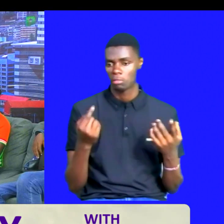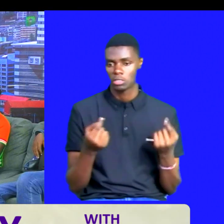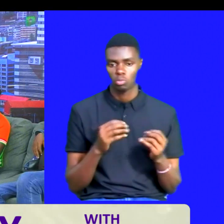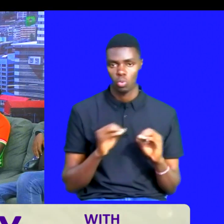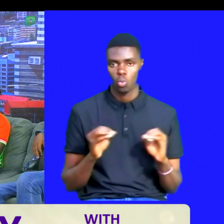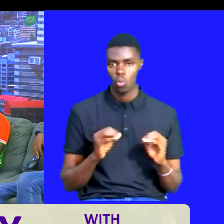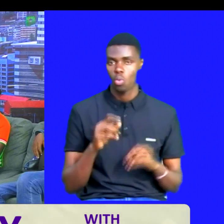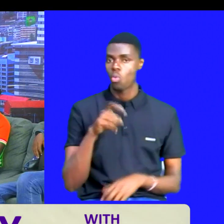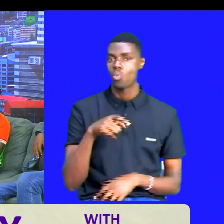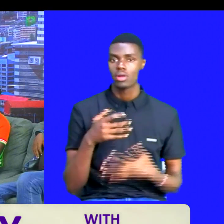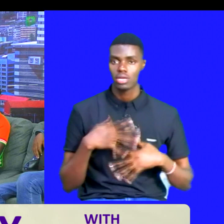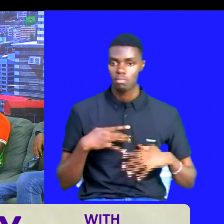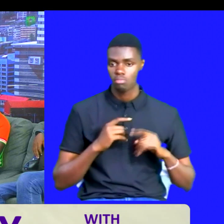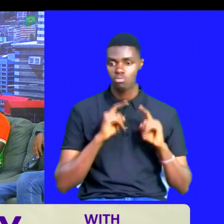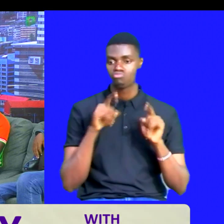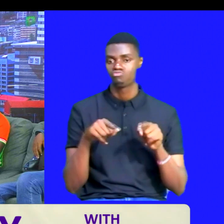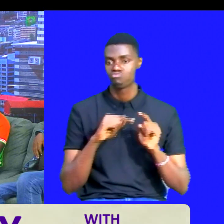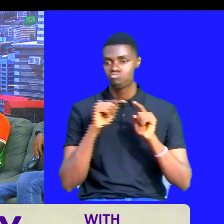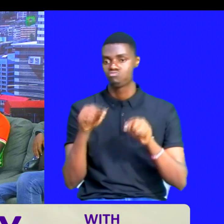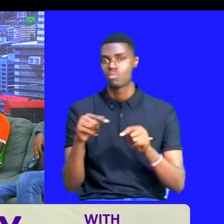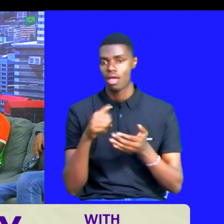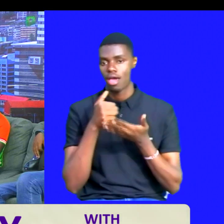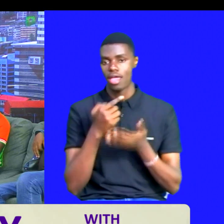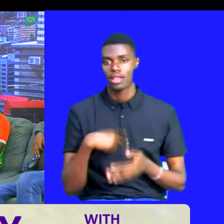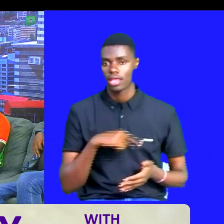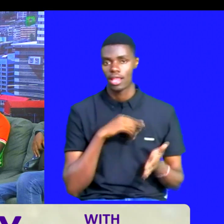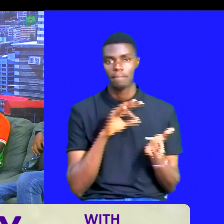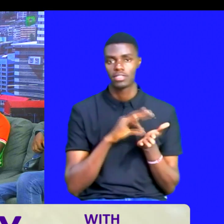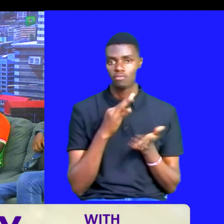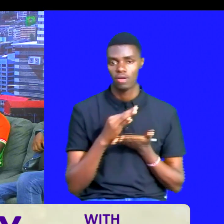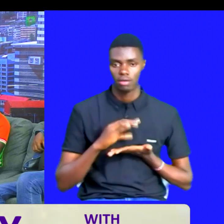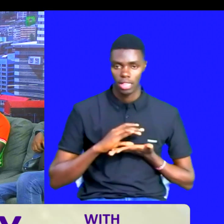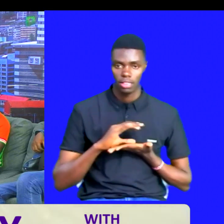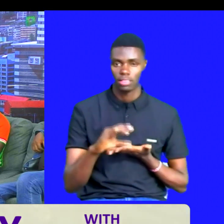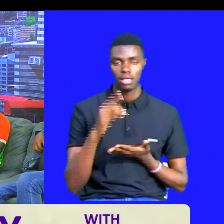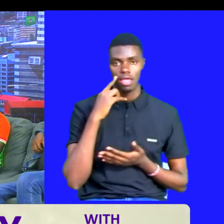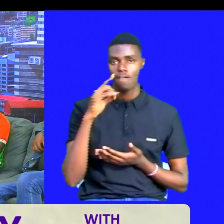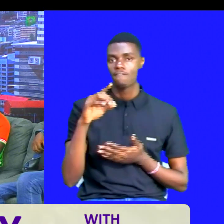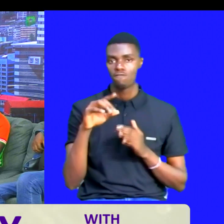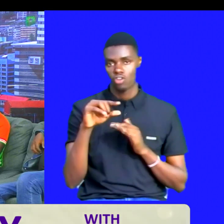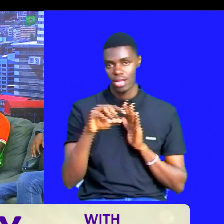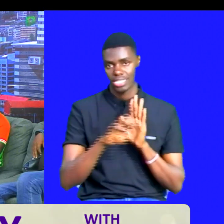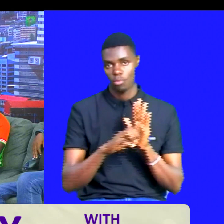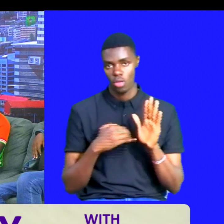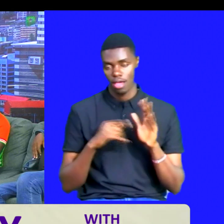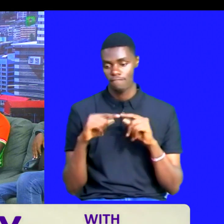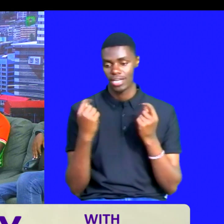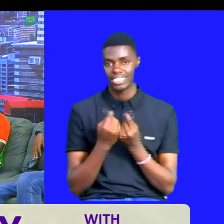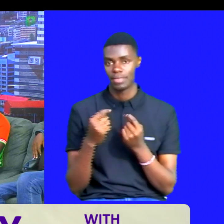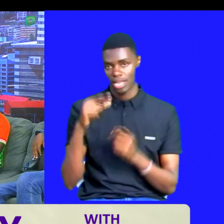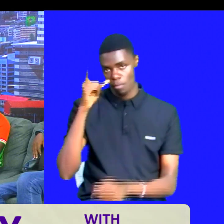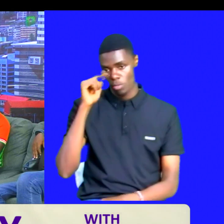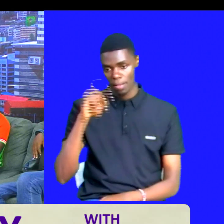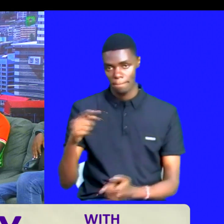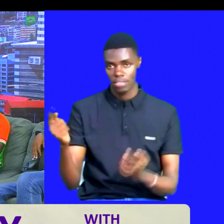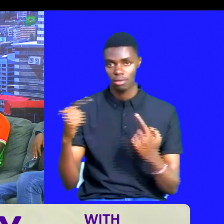Right. We need people to come on board and help us financially, because for example, we have a team in Mombasa. They need to come to